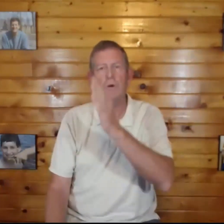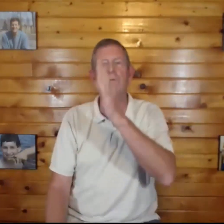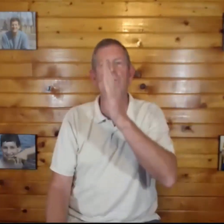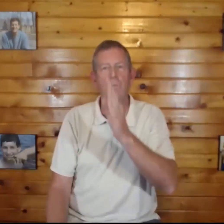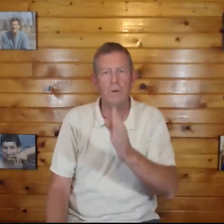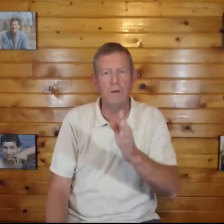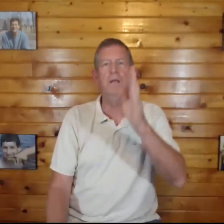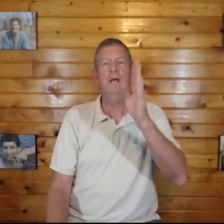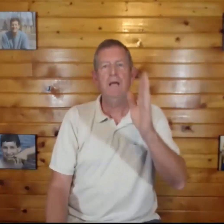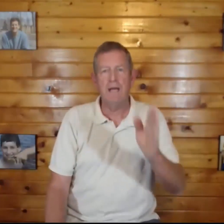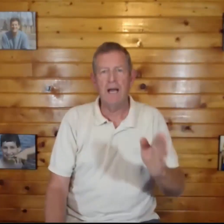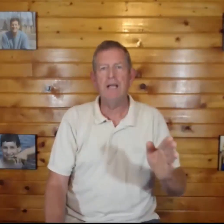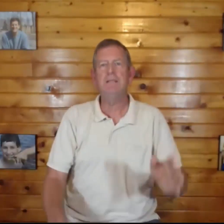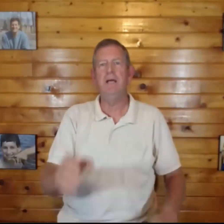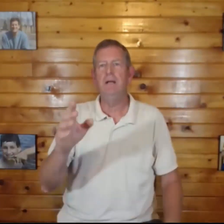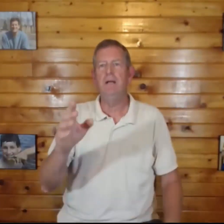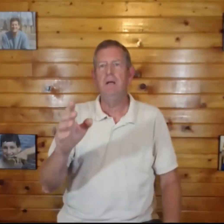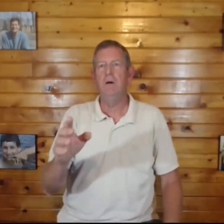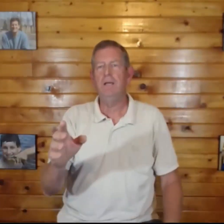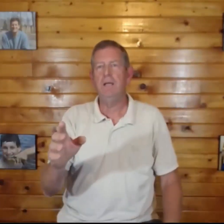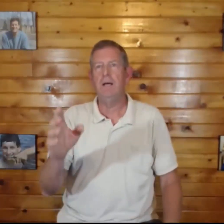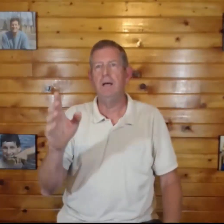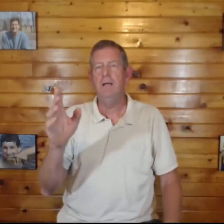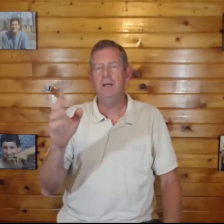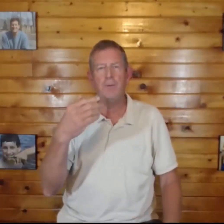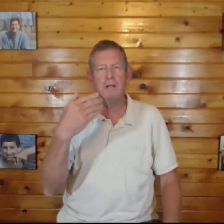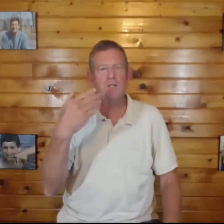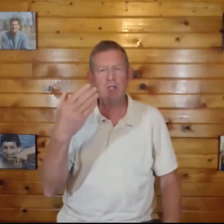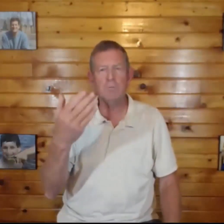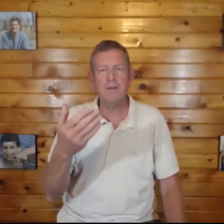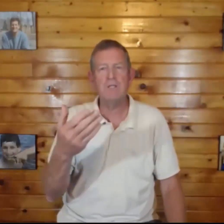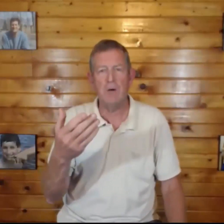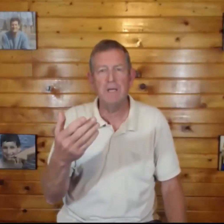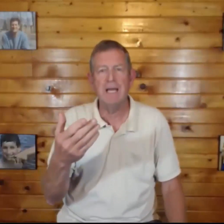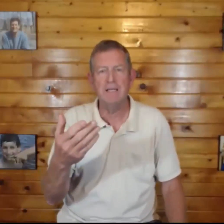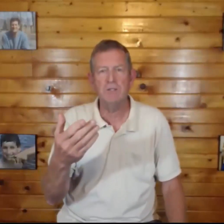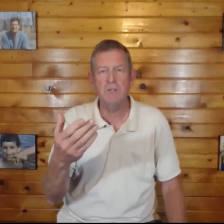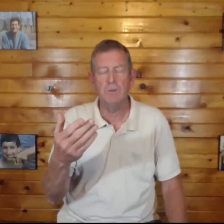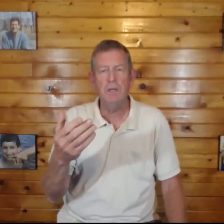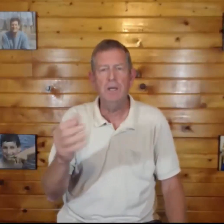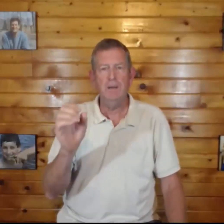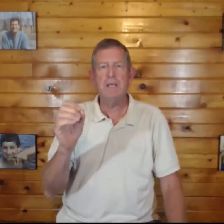on translation, I went at this word for word, and I said, okay, my